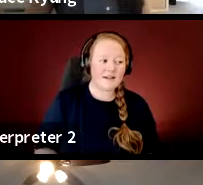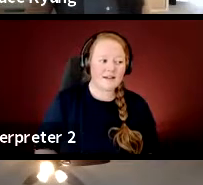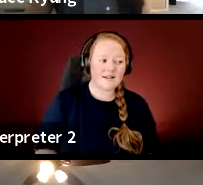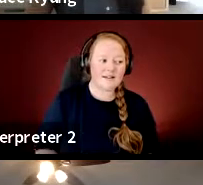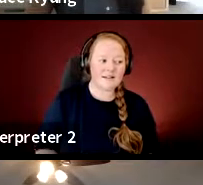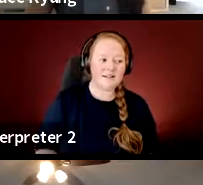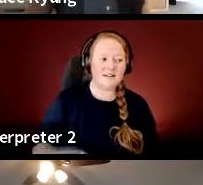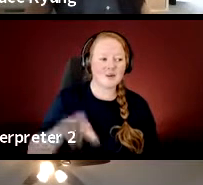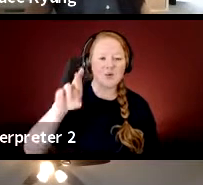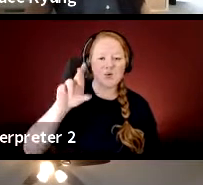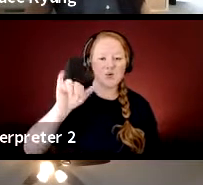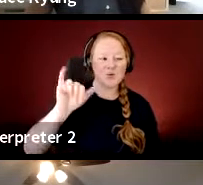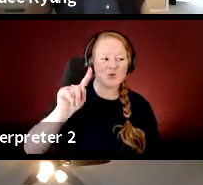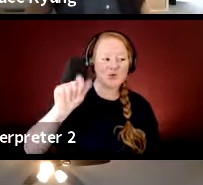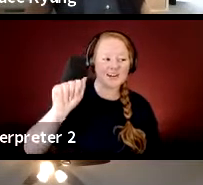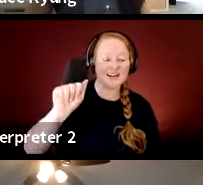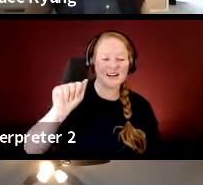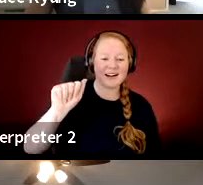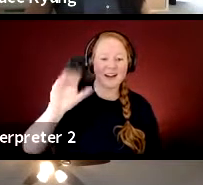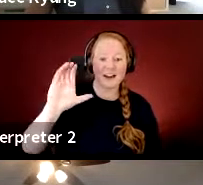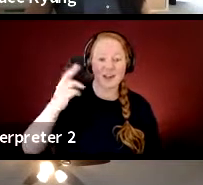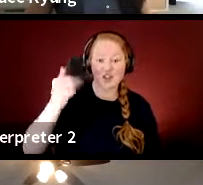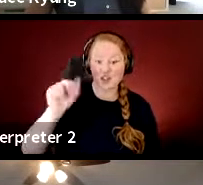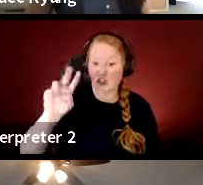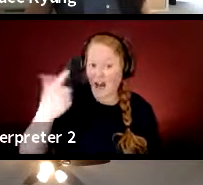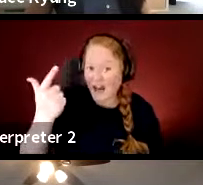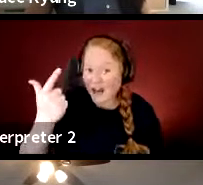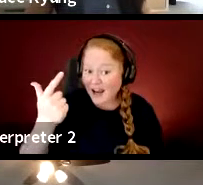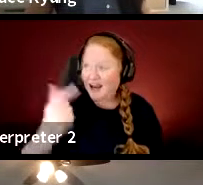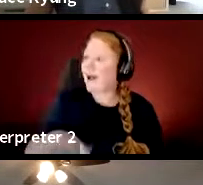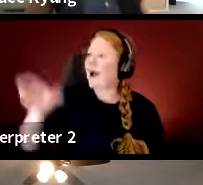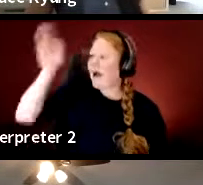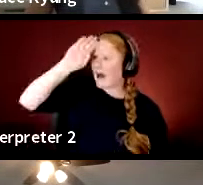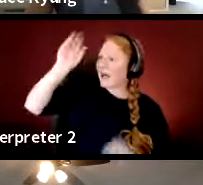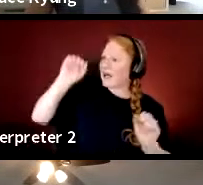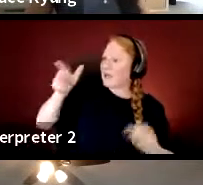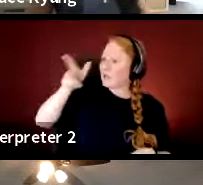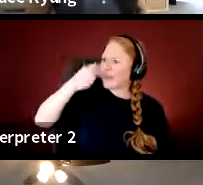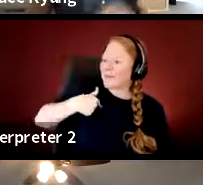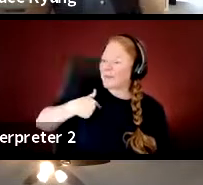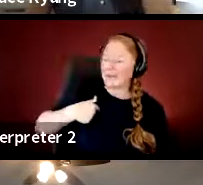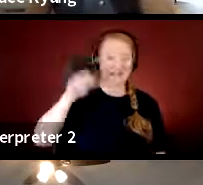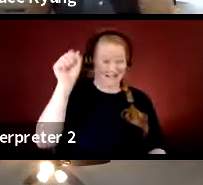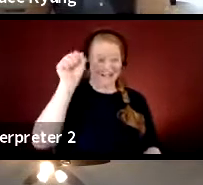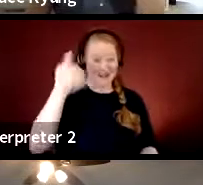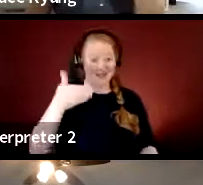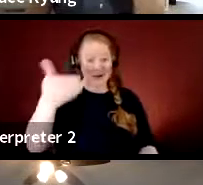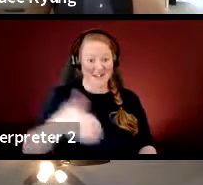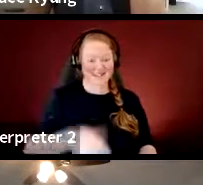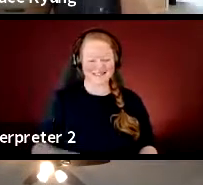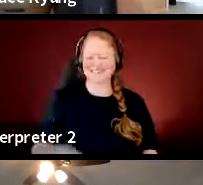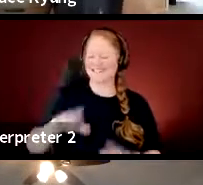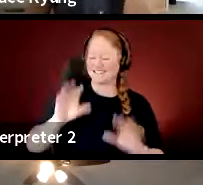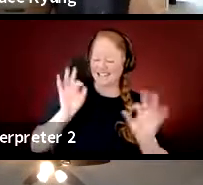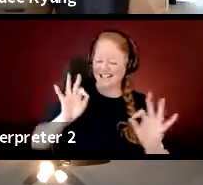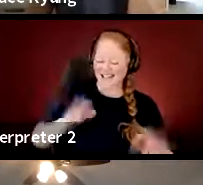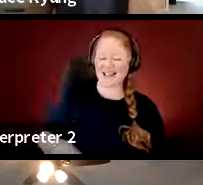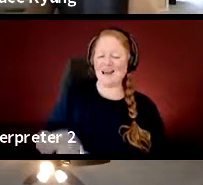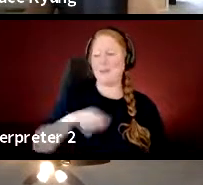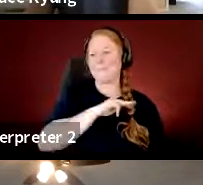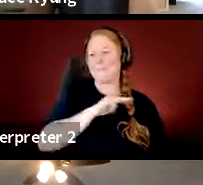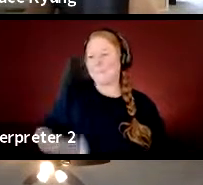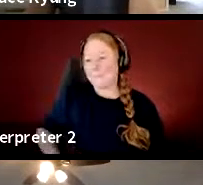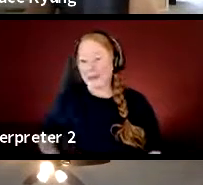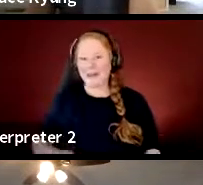Rita Chang. Hi, can you hear me? Yes, go on. Excellent. Mayor, advisory board members, thank you so much